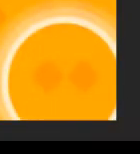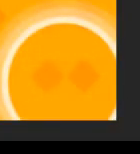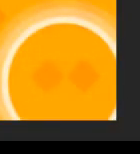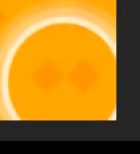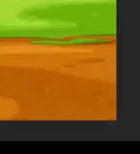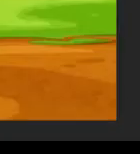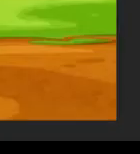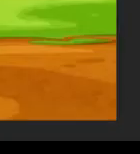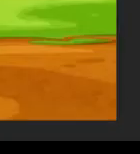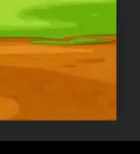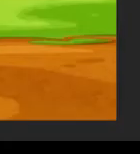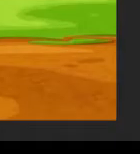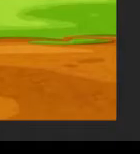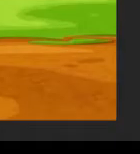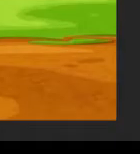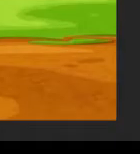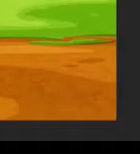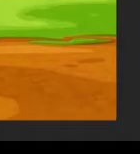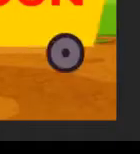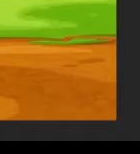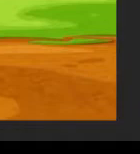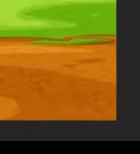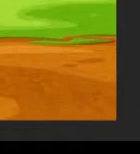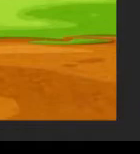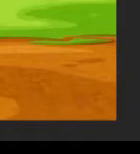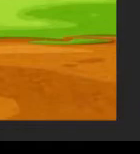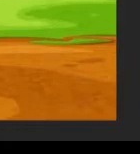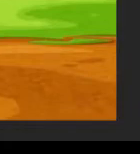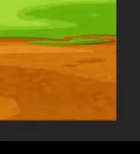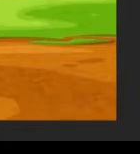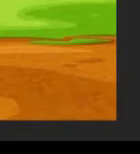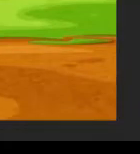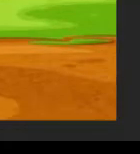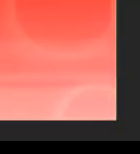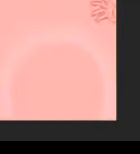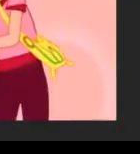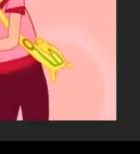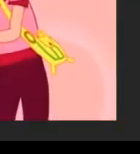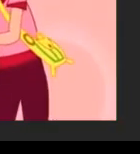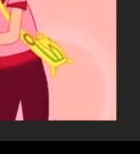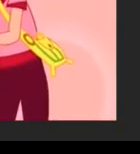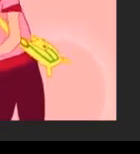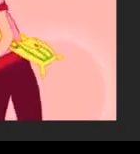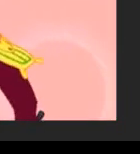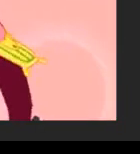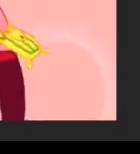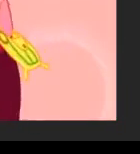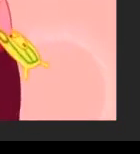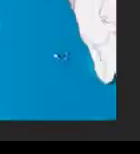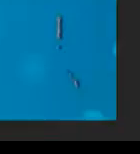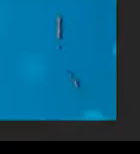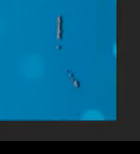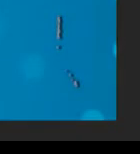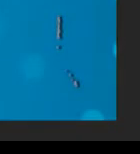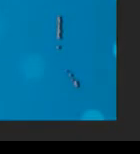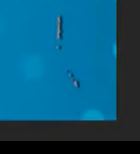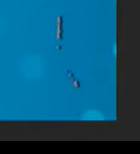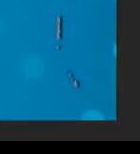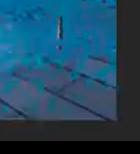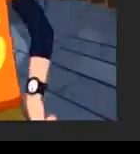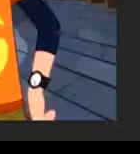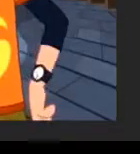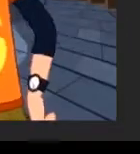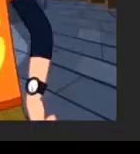noun. An unspecified noun, it's a common noun. A candle is common, Punjab is